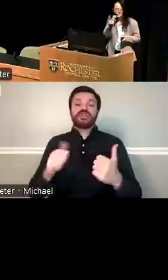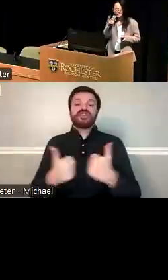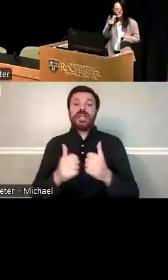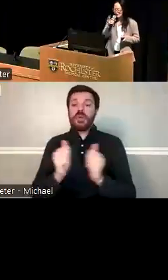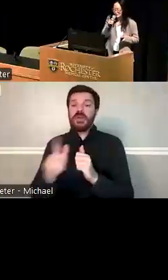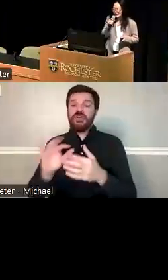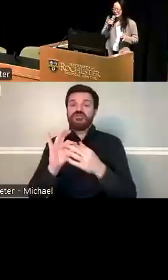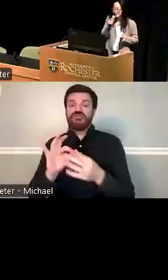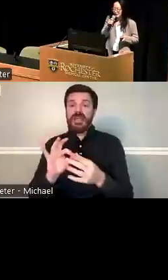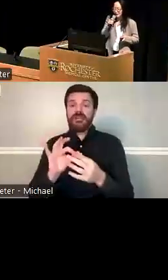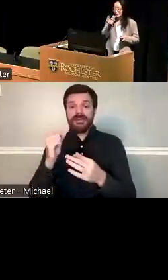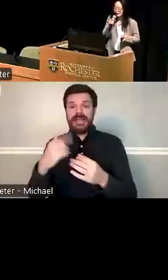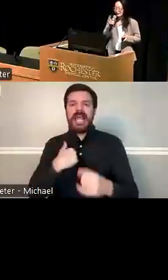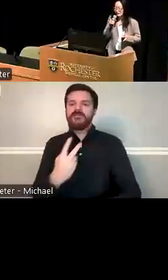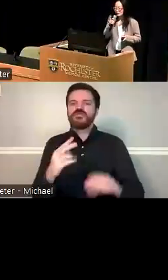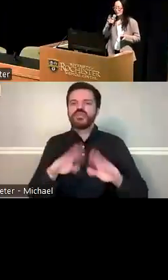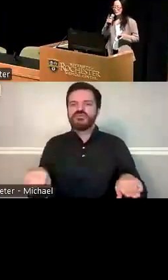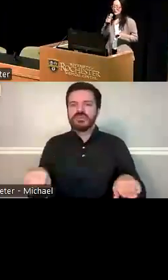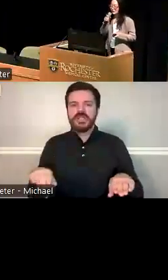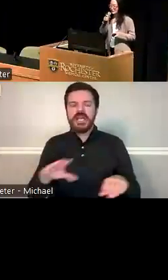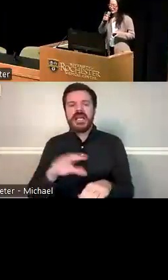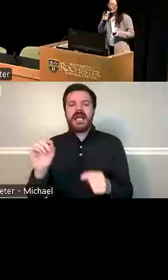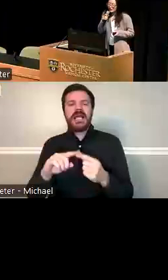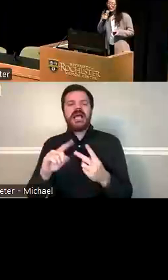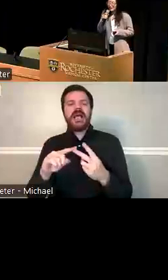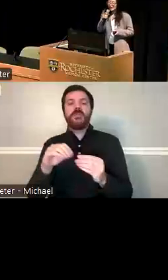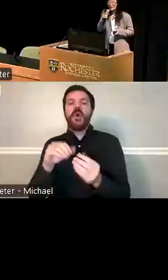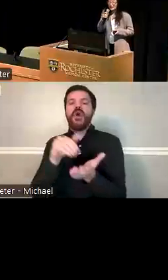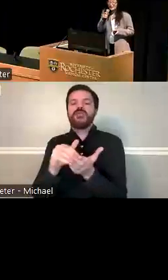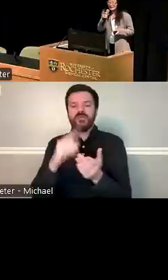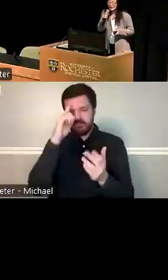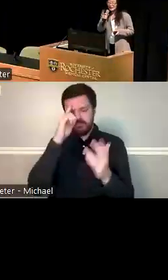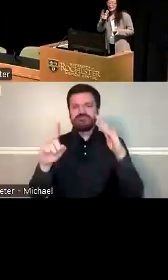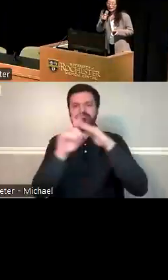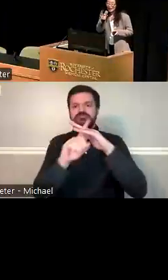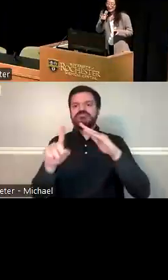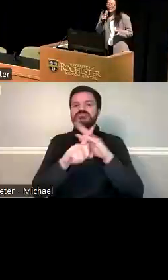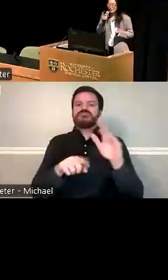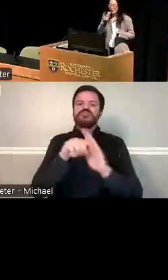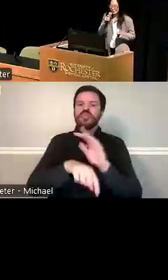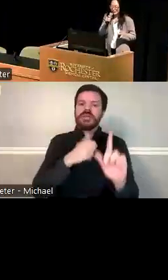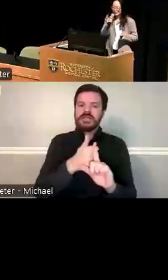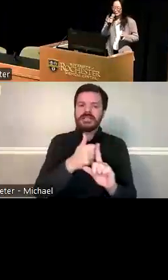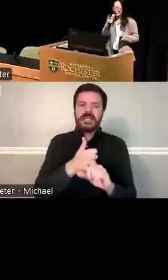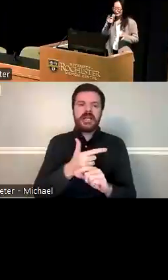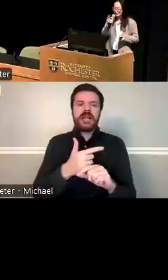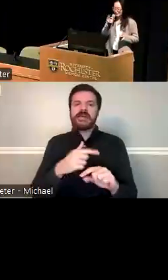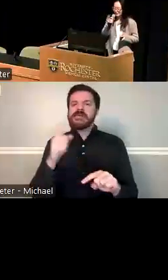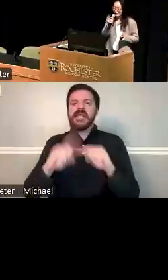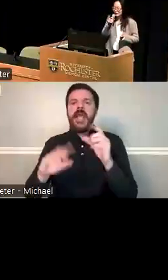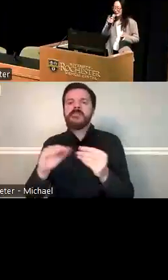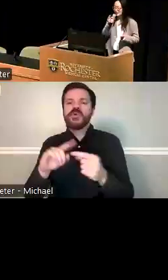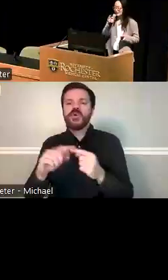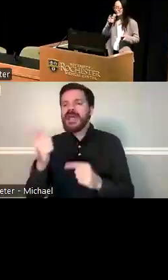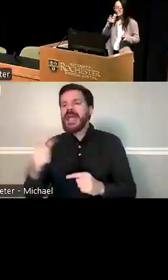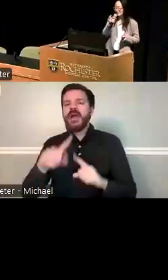relationship with 2 children, and there's more frequent thoughts of suicide, and he's saying, can't speak to anyone about my suicidal